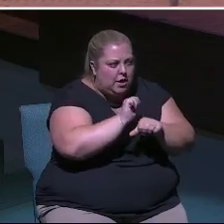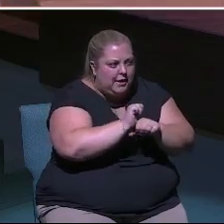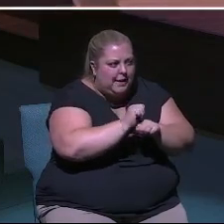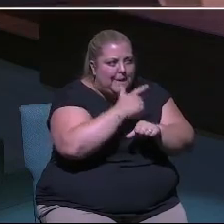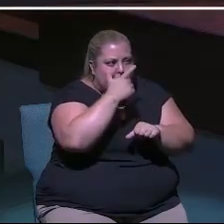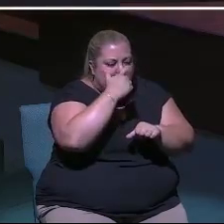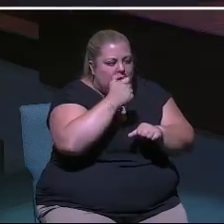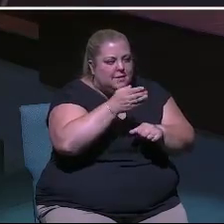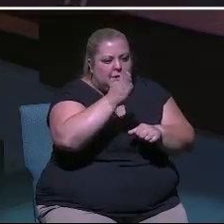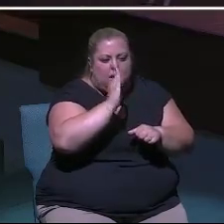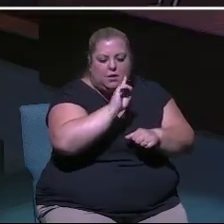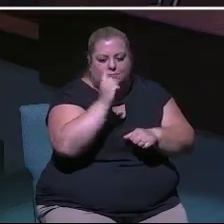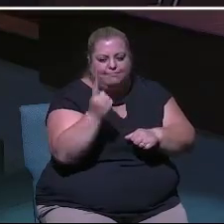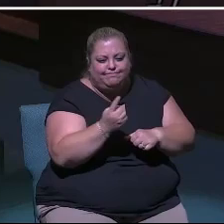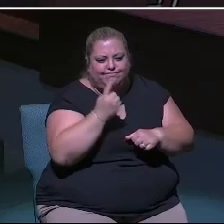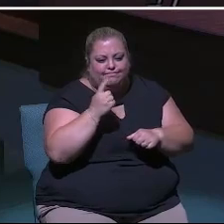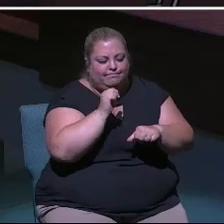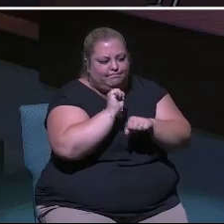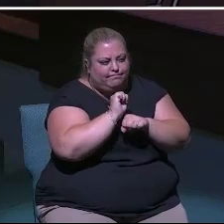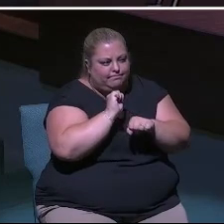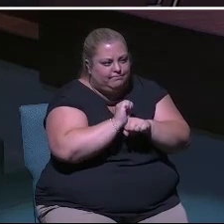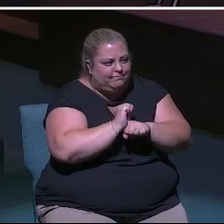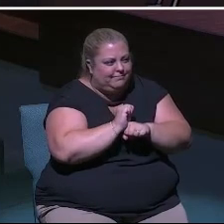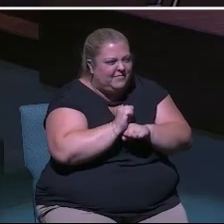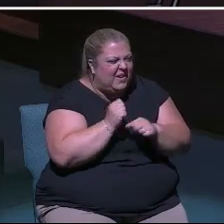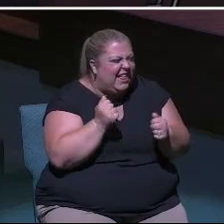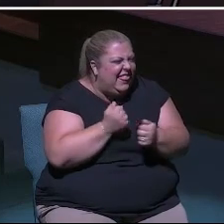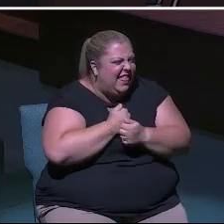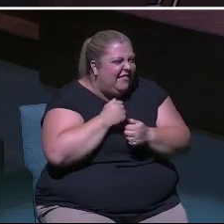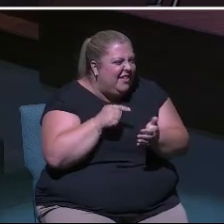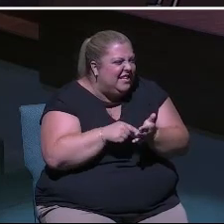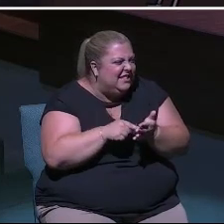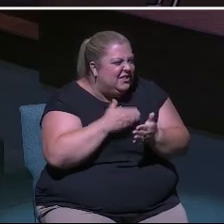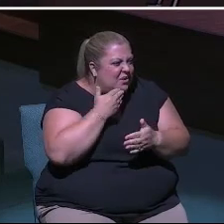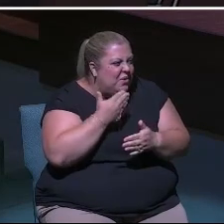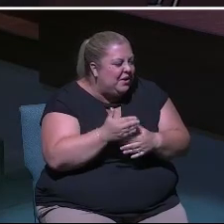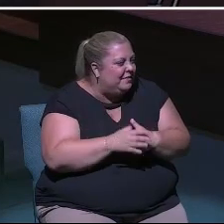working. Oh, I just love this. This is so good. So, number one,